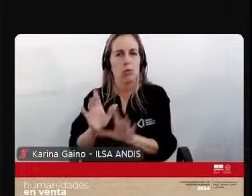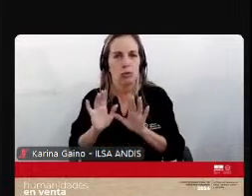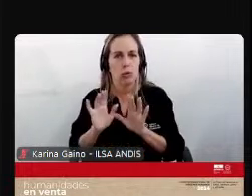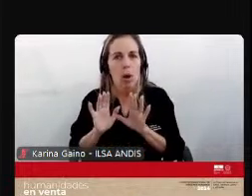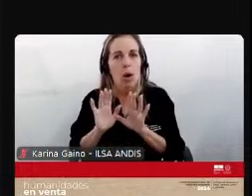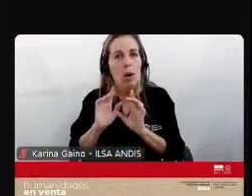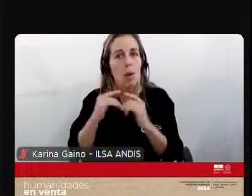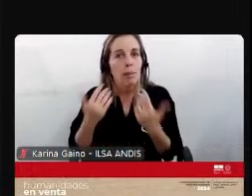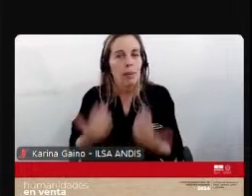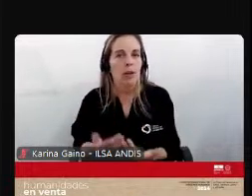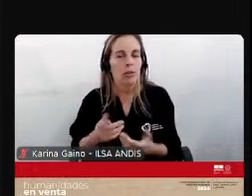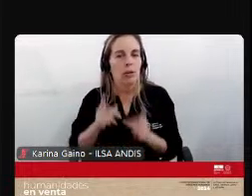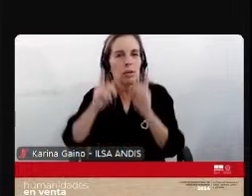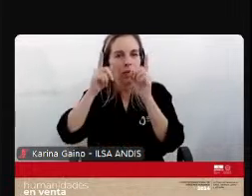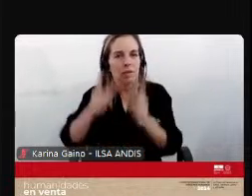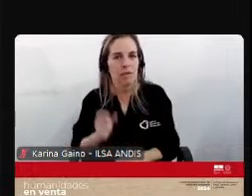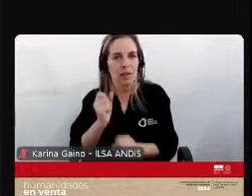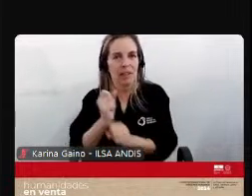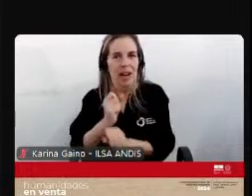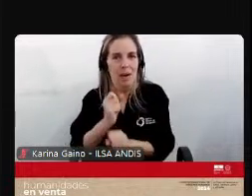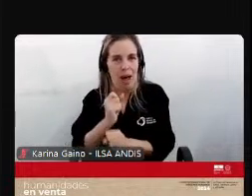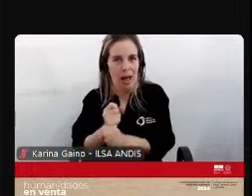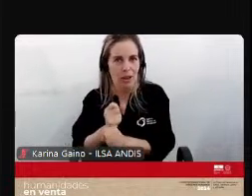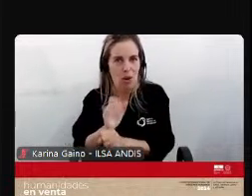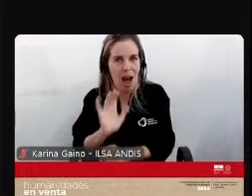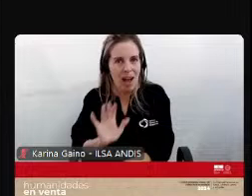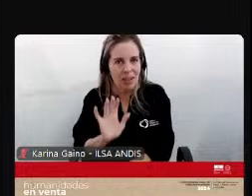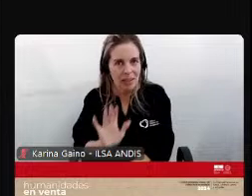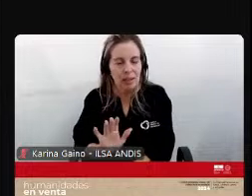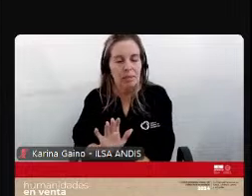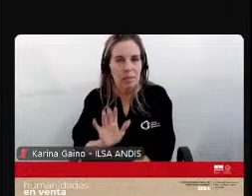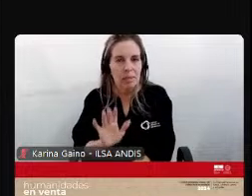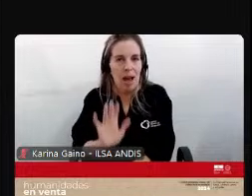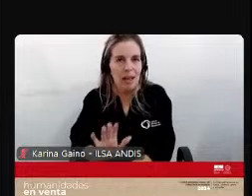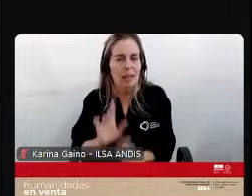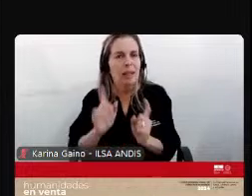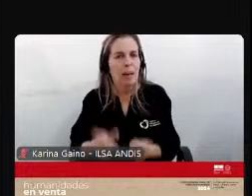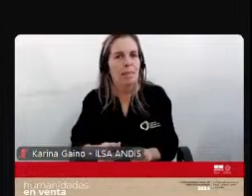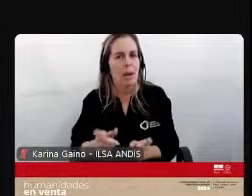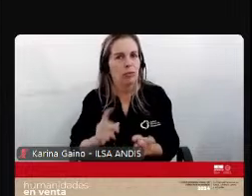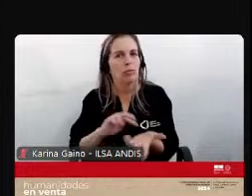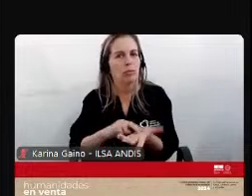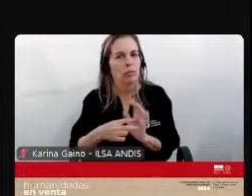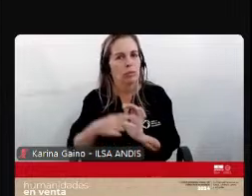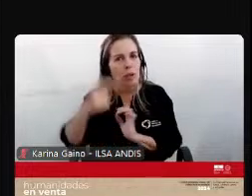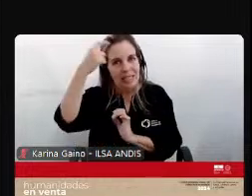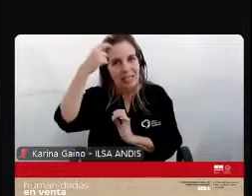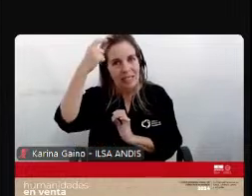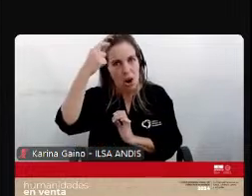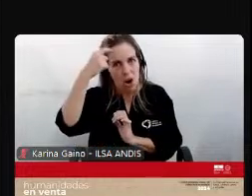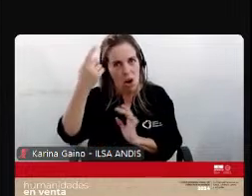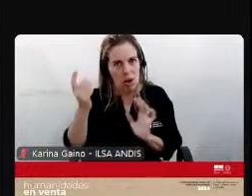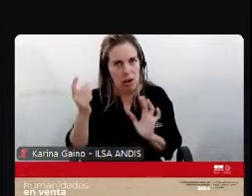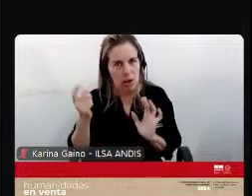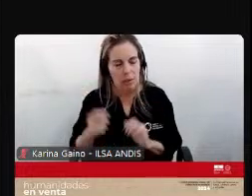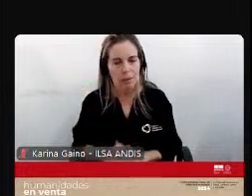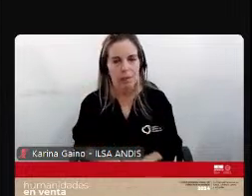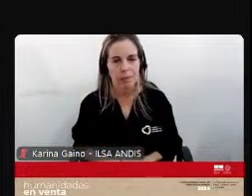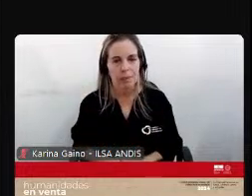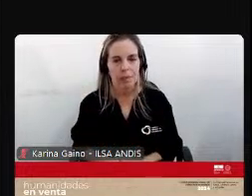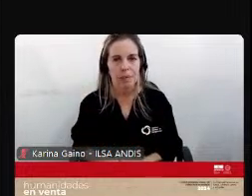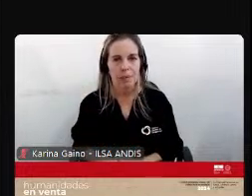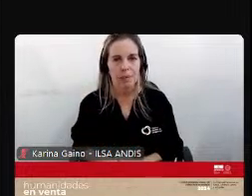labor is a very psychological phenomenon, and that's important to remember throughout this presentation. So forced